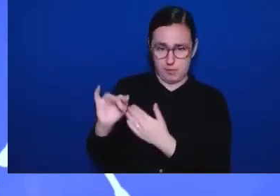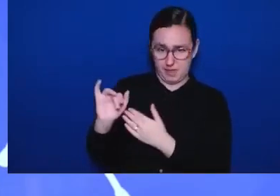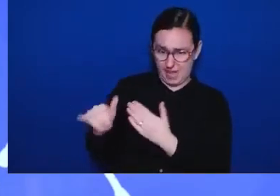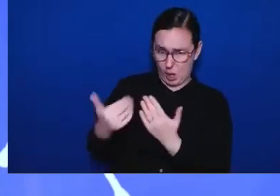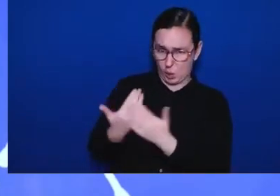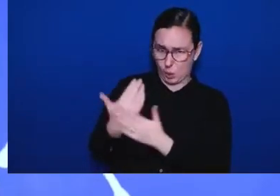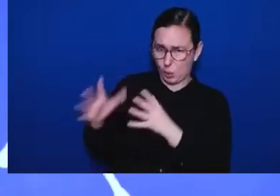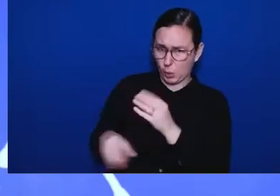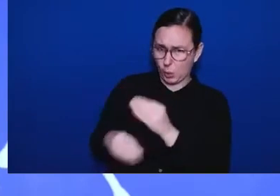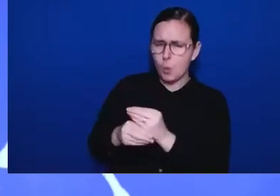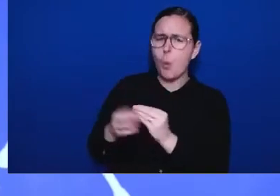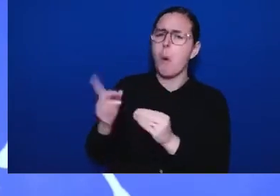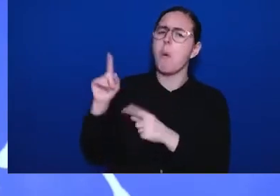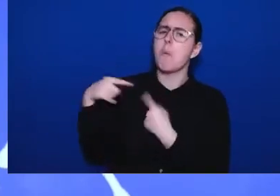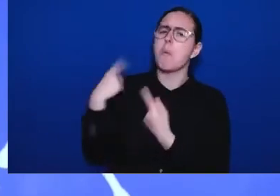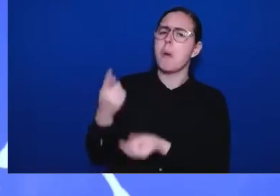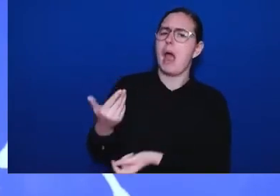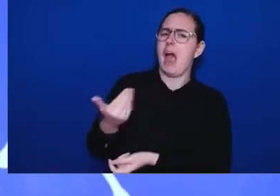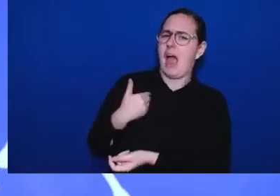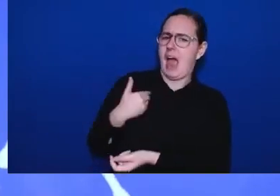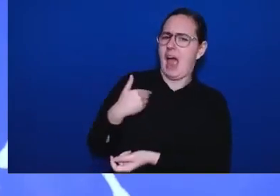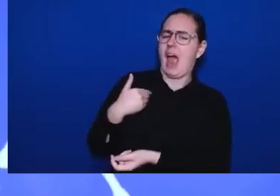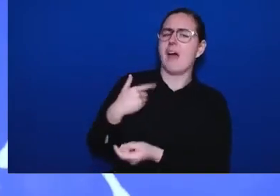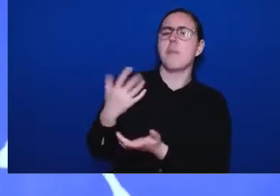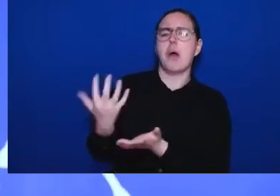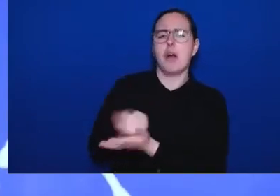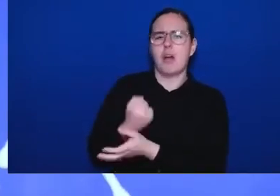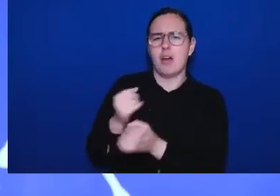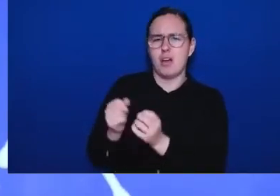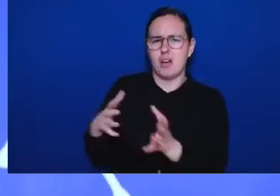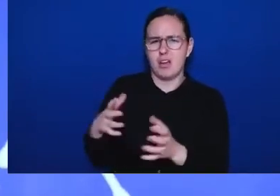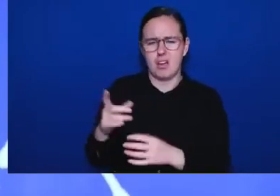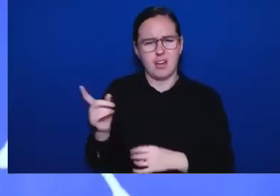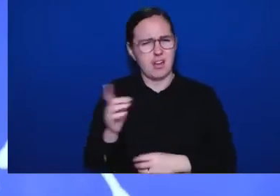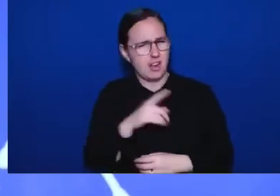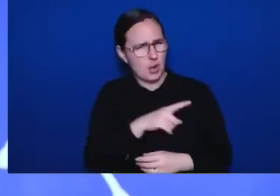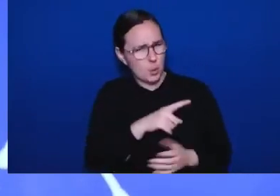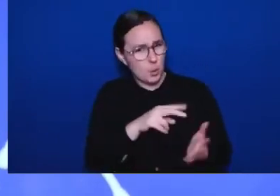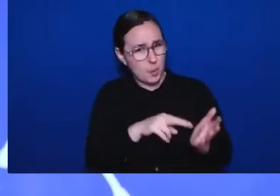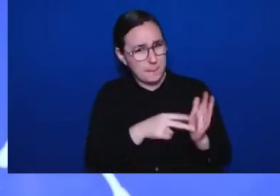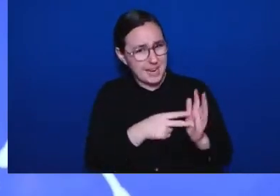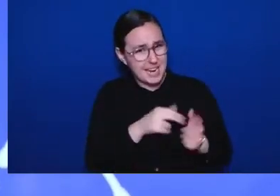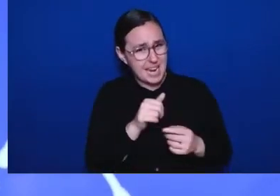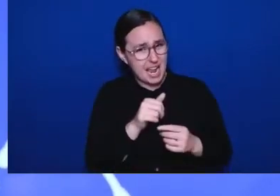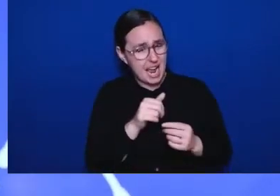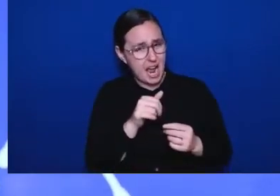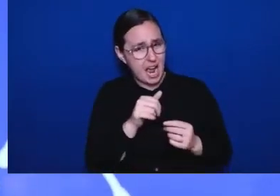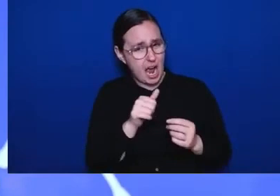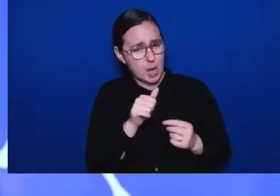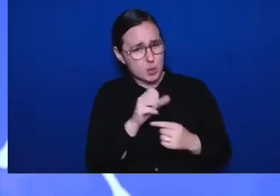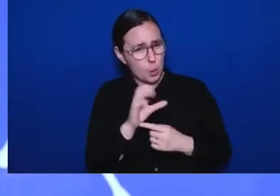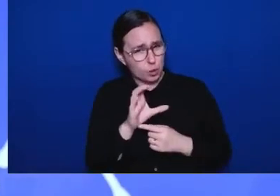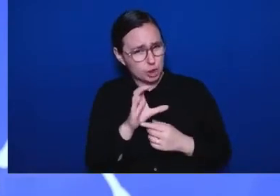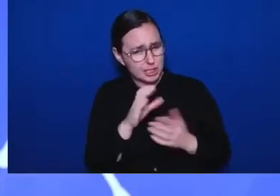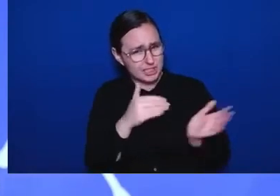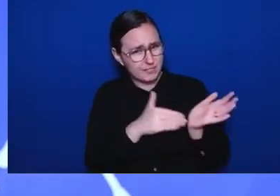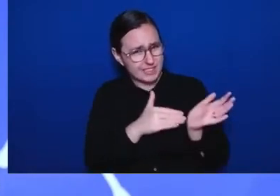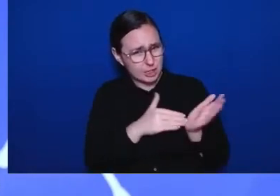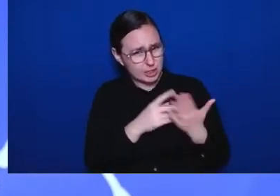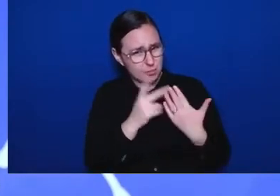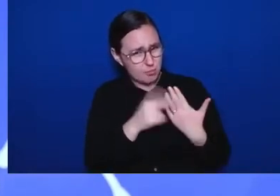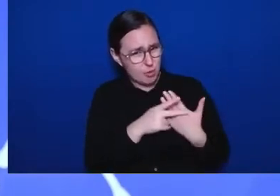In terms of the associate physician program, I think that program is